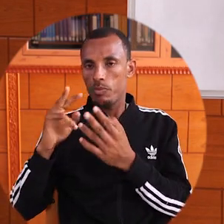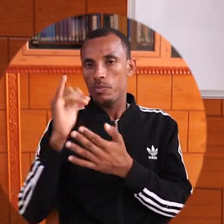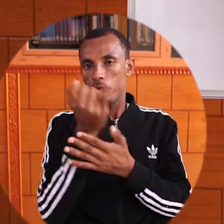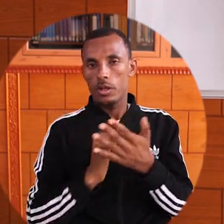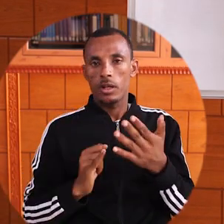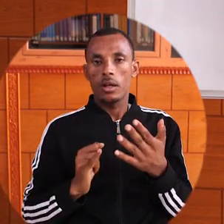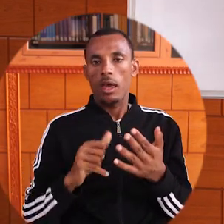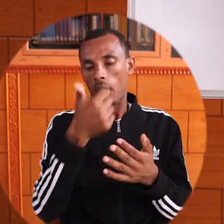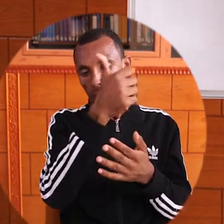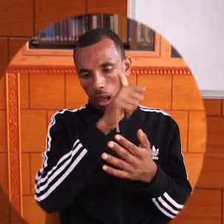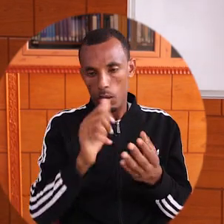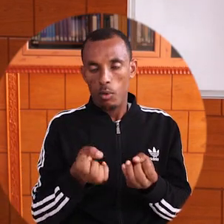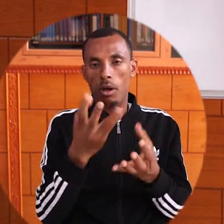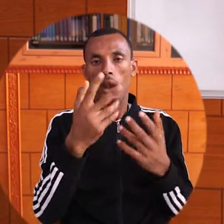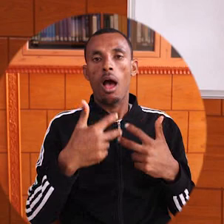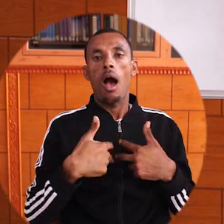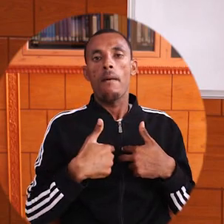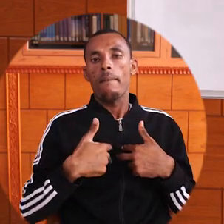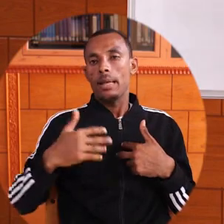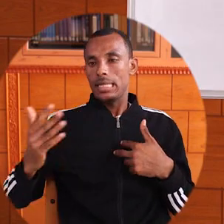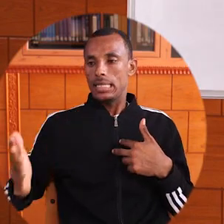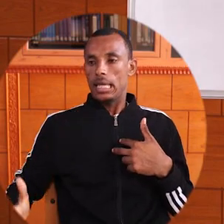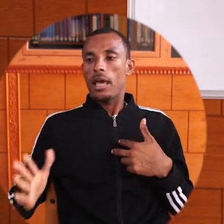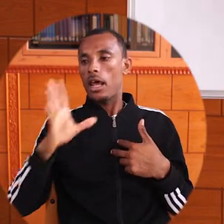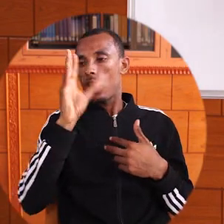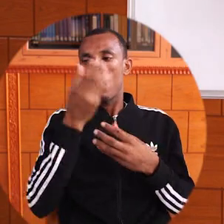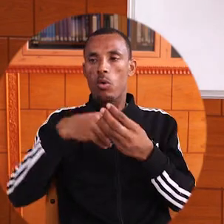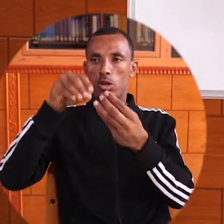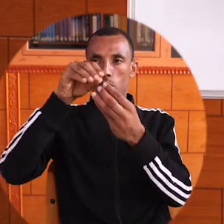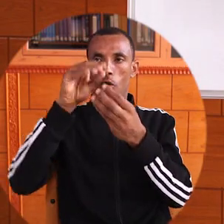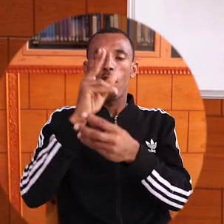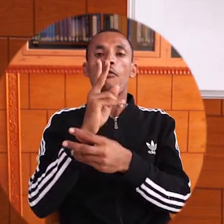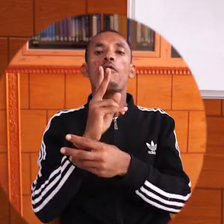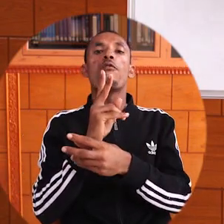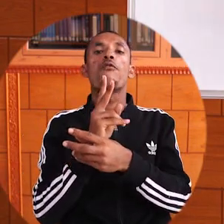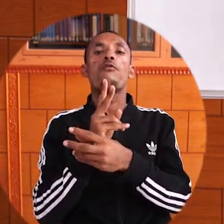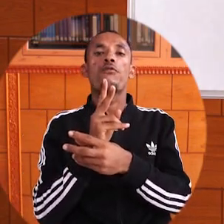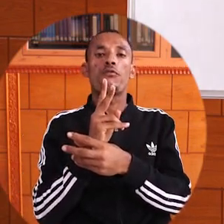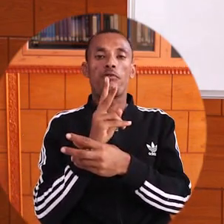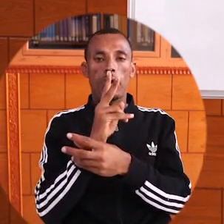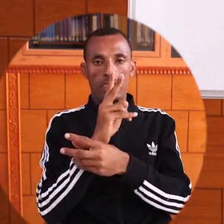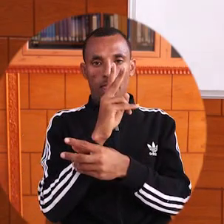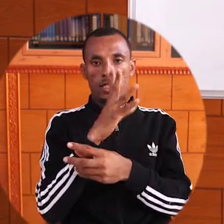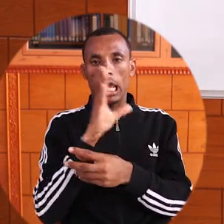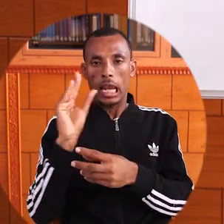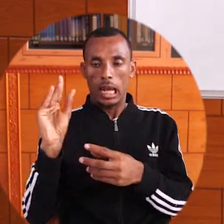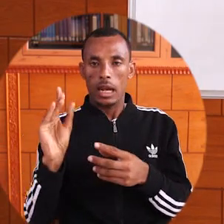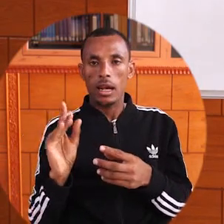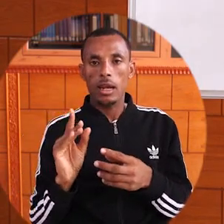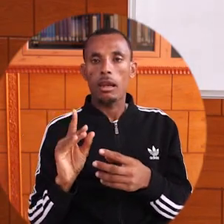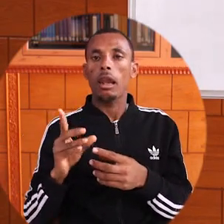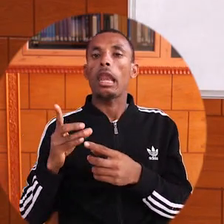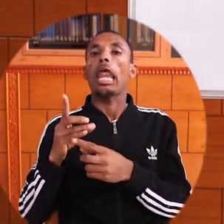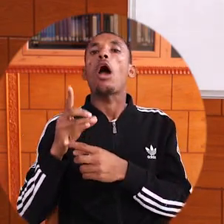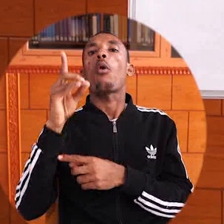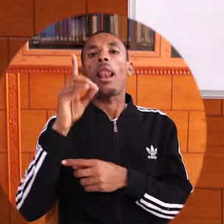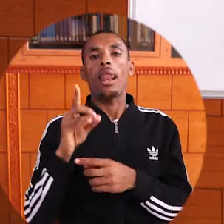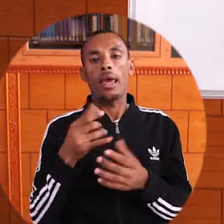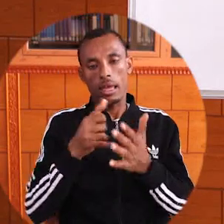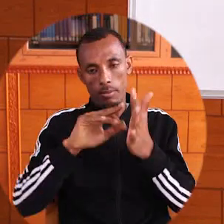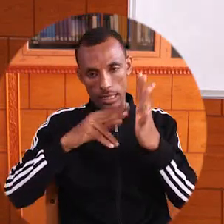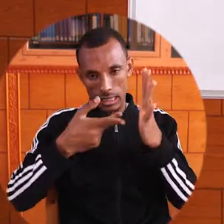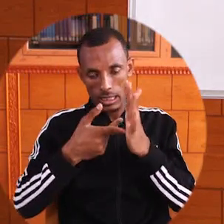having the number a side and also a vertex and a diagonal of a diagonal. What does it